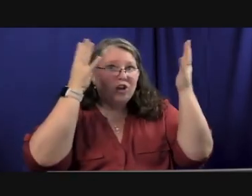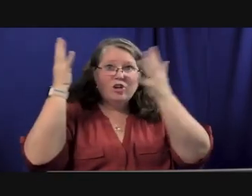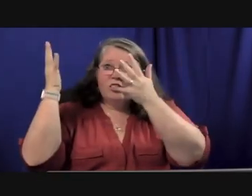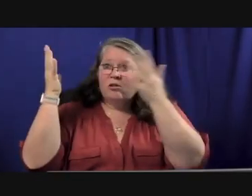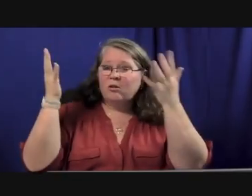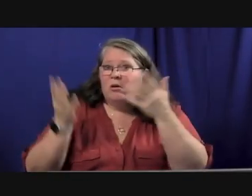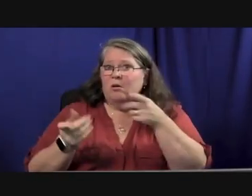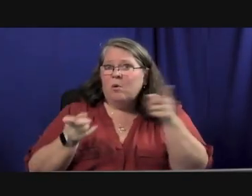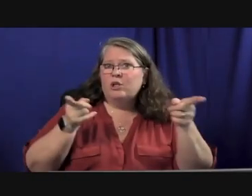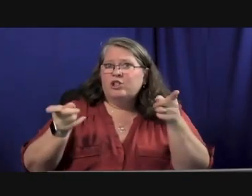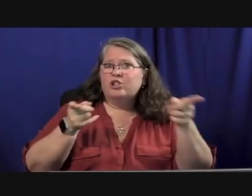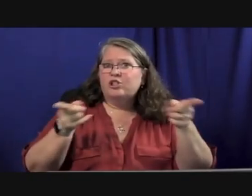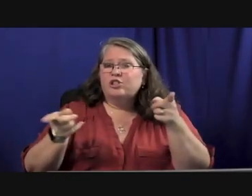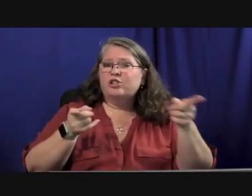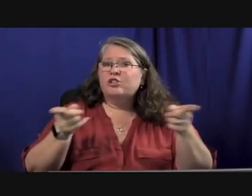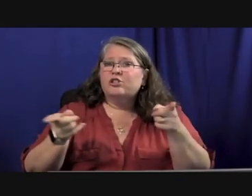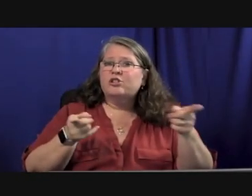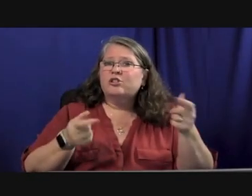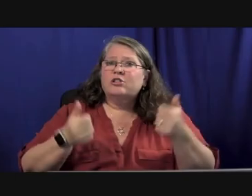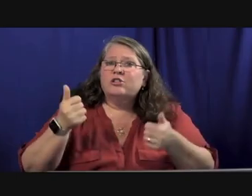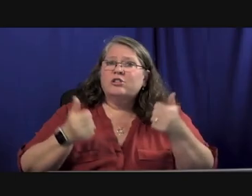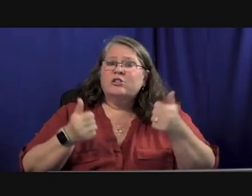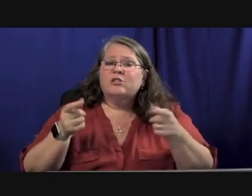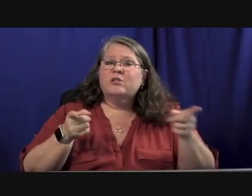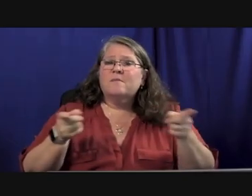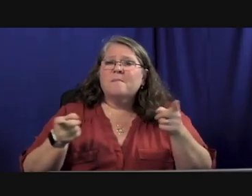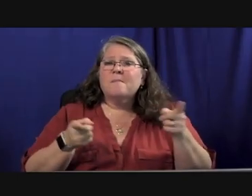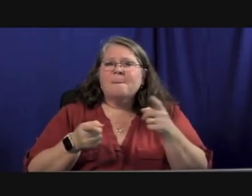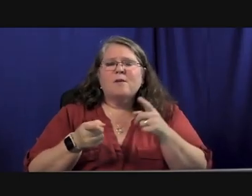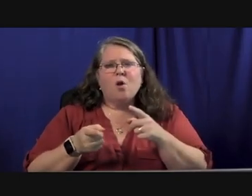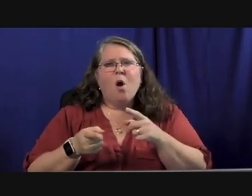Just not being aware of